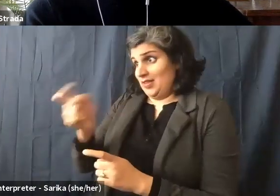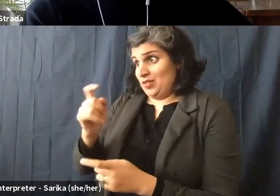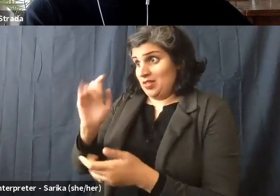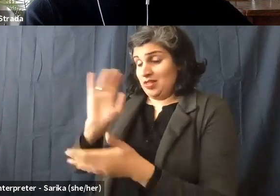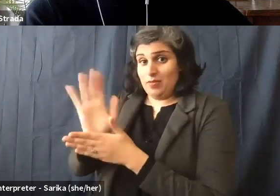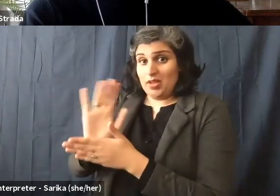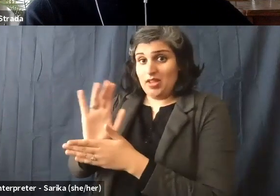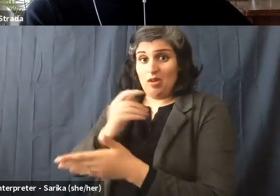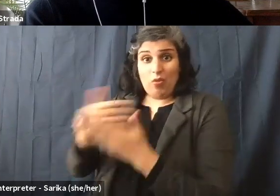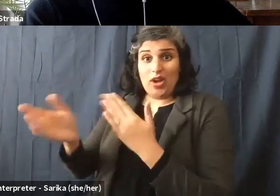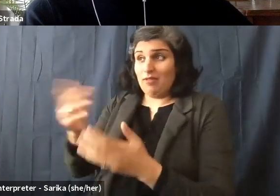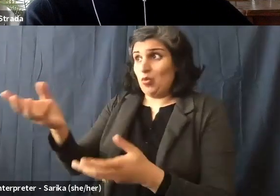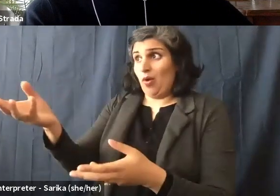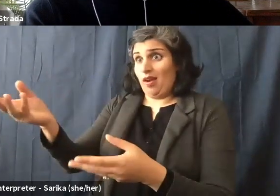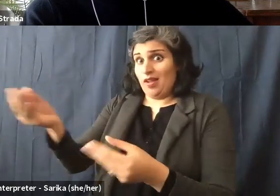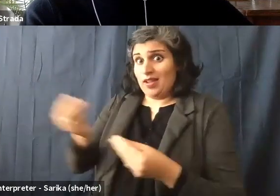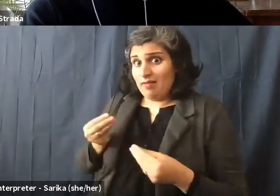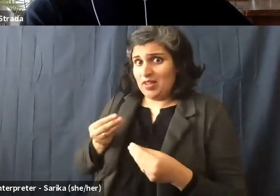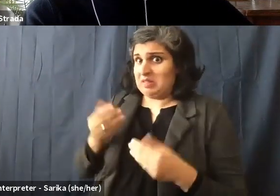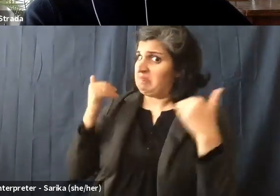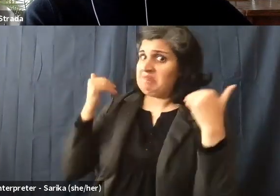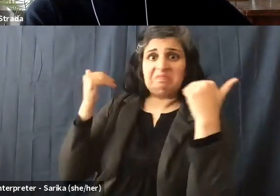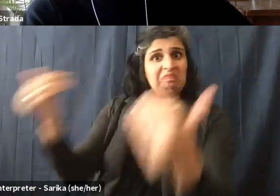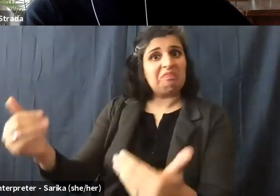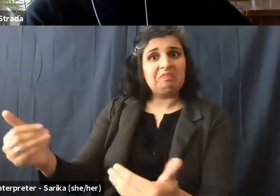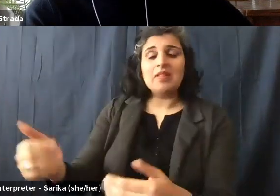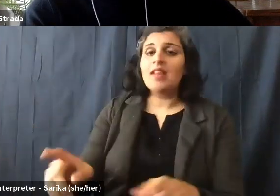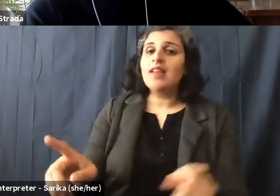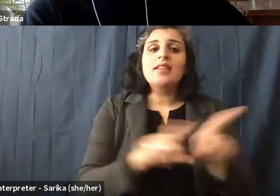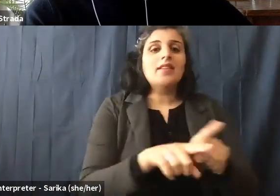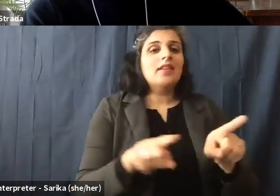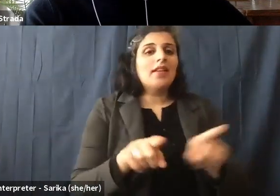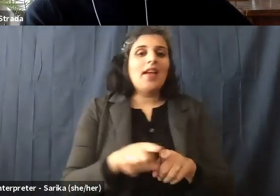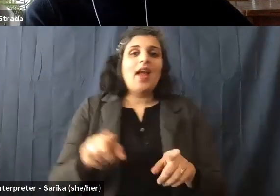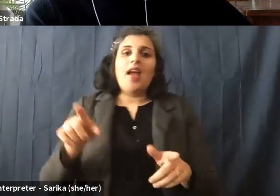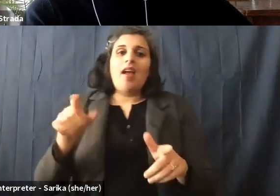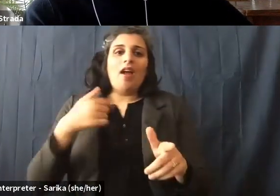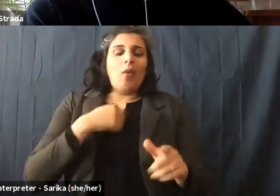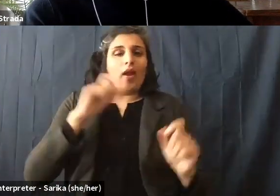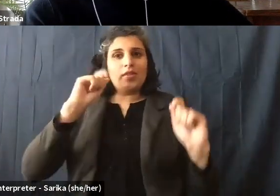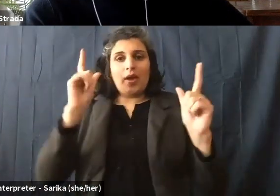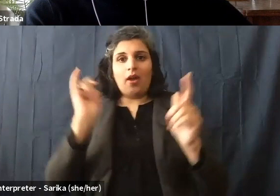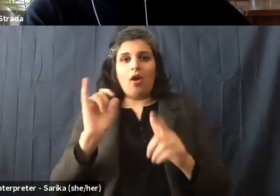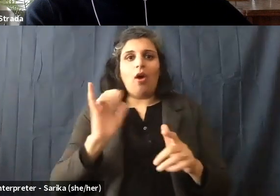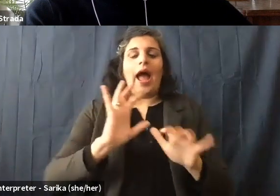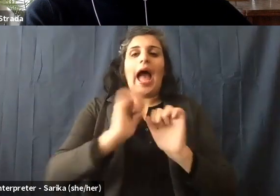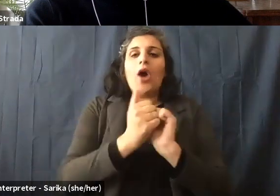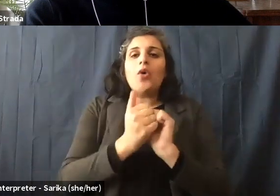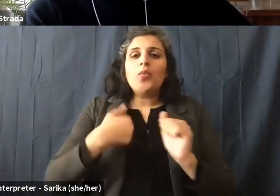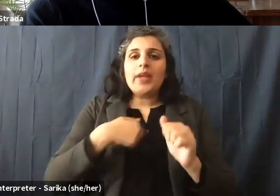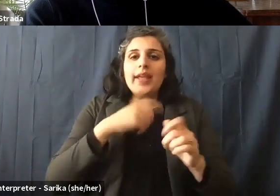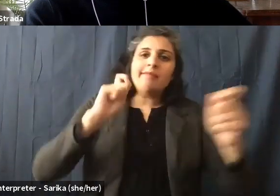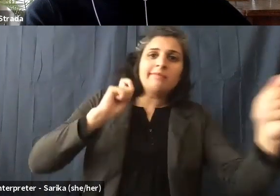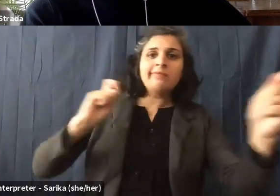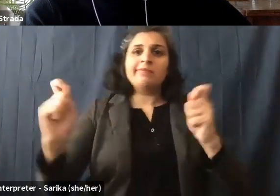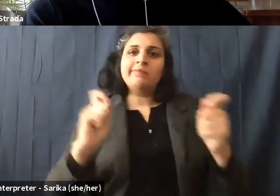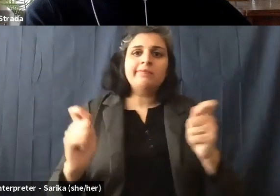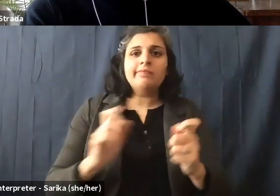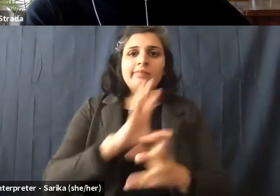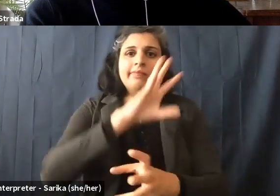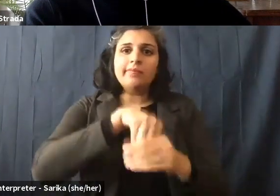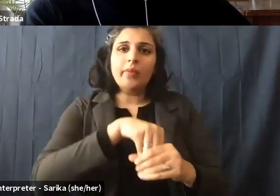to us, just give us. And for us, it's also that kind of surprise of like, how are we going to re-edit this? How are we going to incorporate